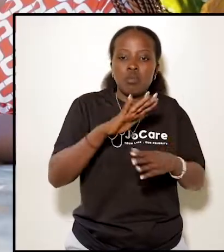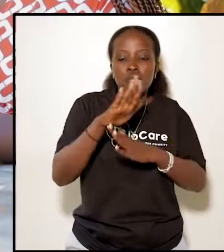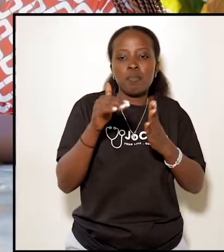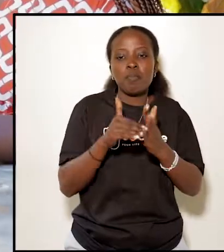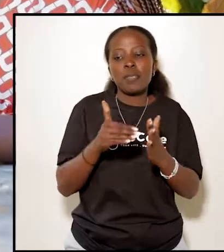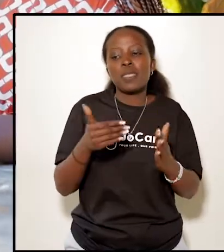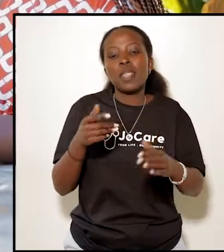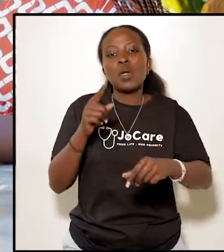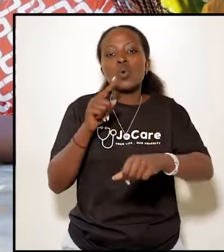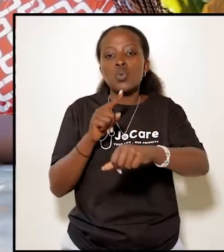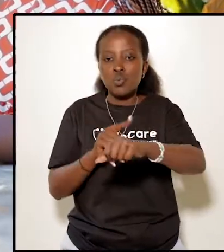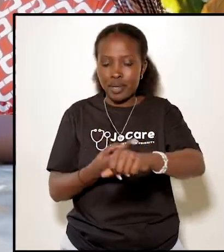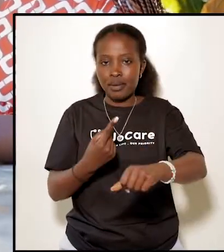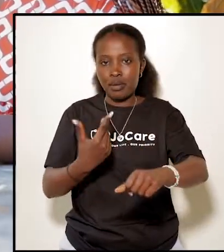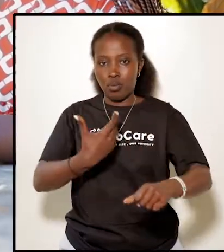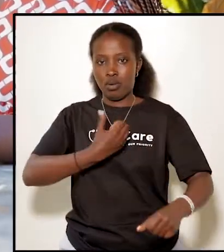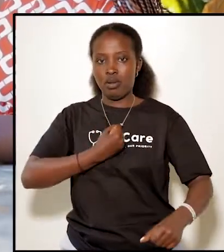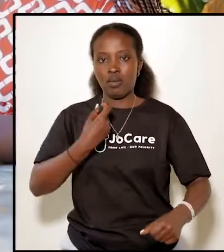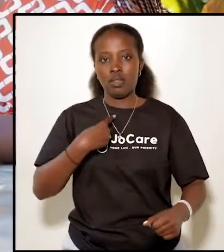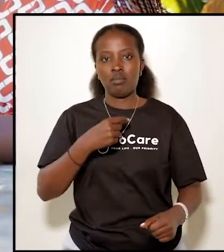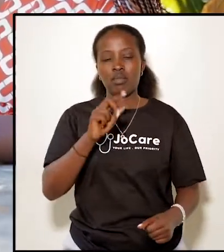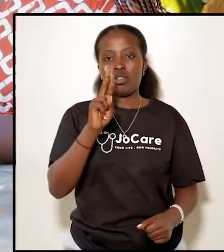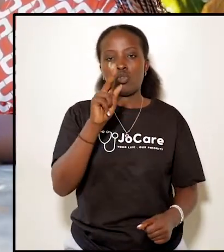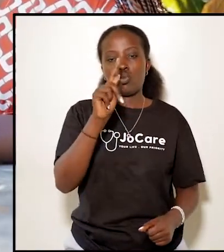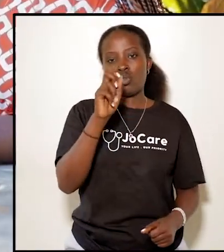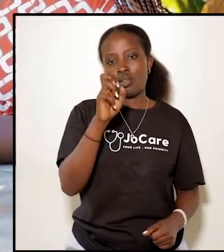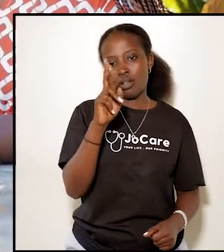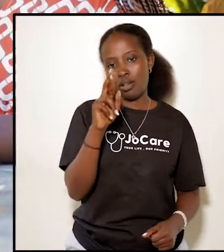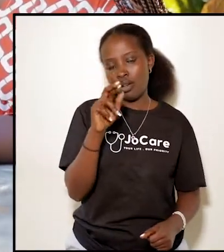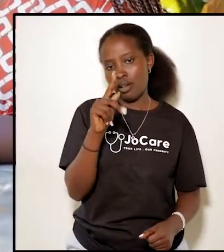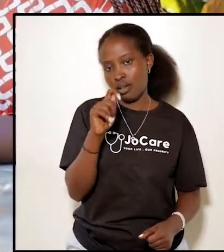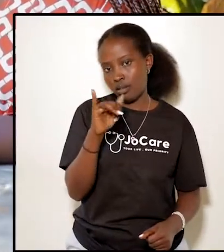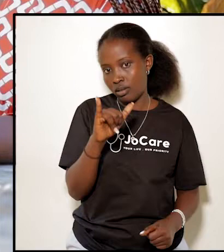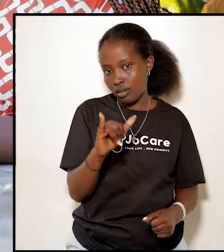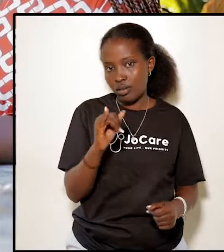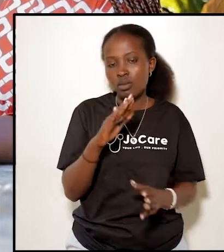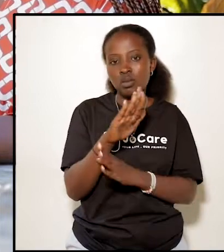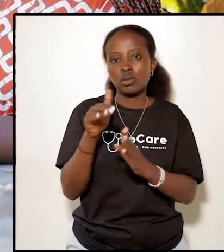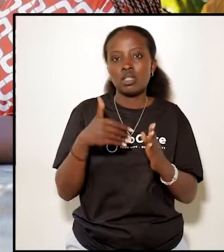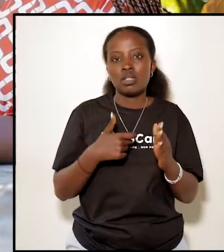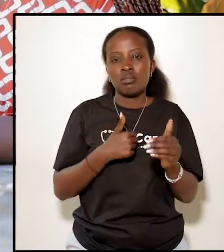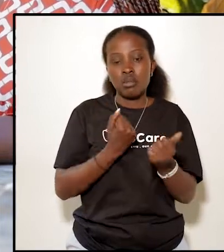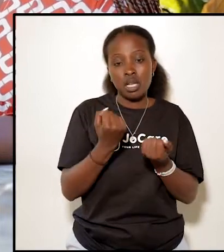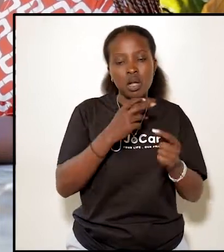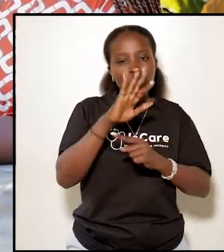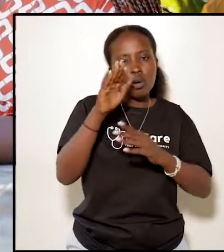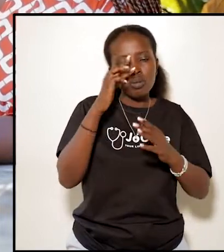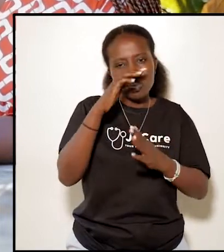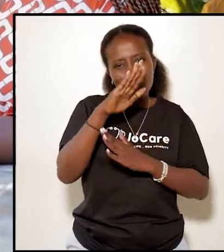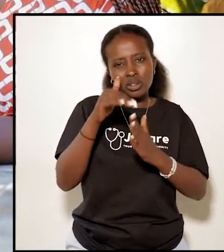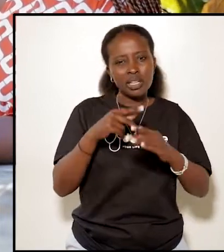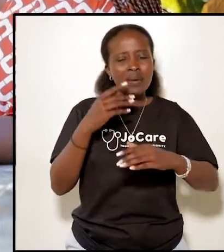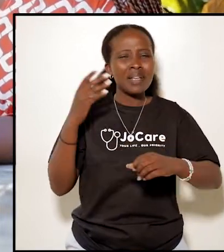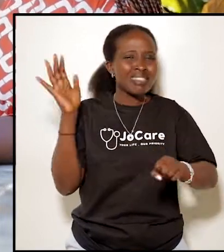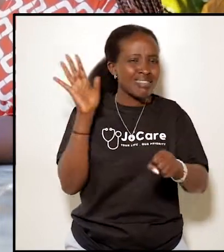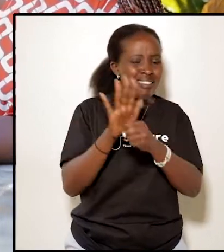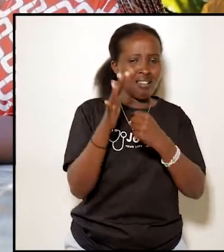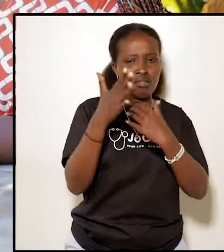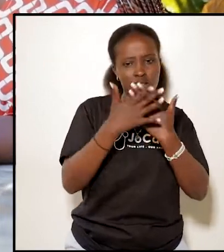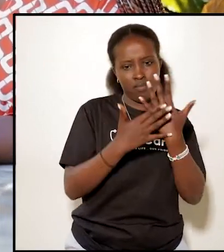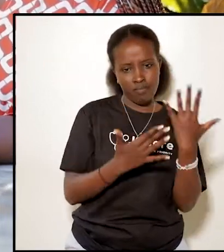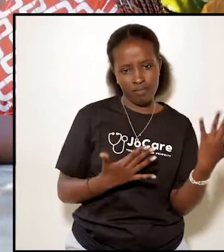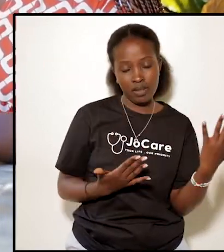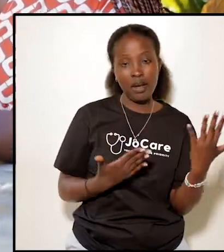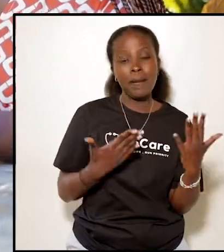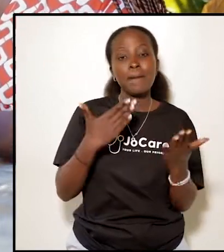scar. Yes, when we have a uterine scar and maybe we have a retained scar, we'll Yes. have more bleeding. Okay.